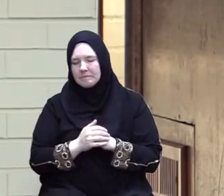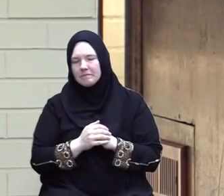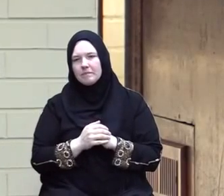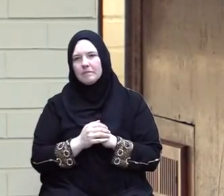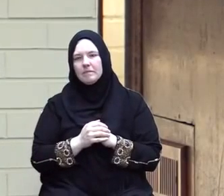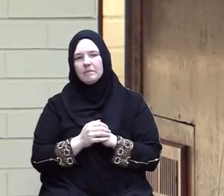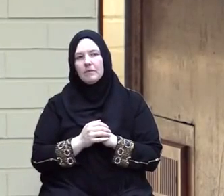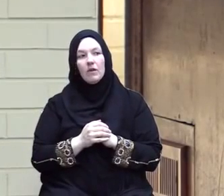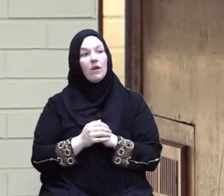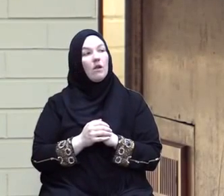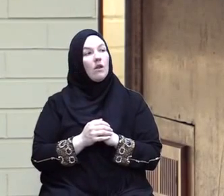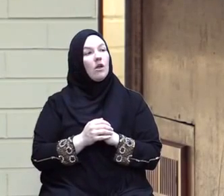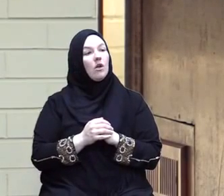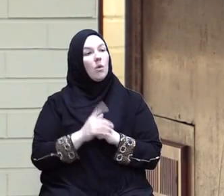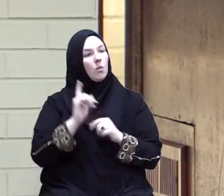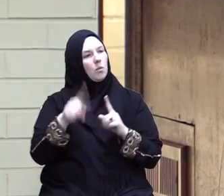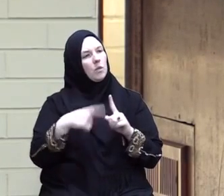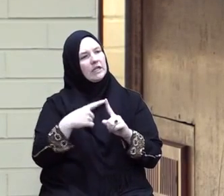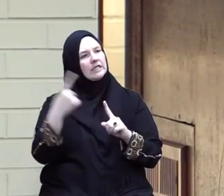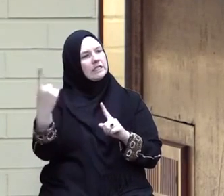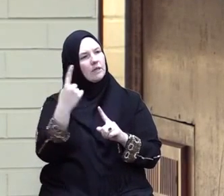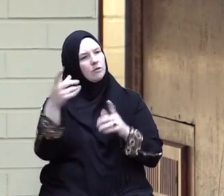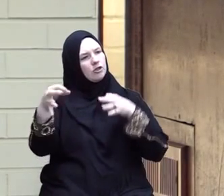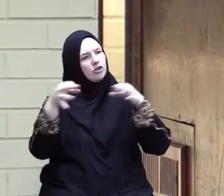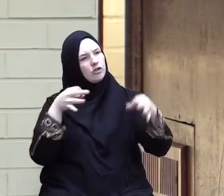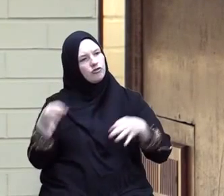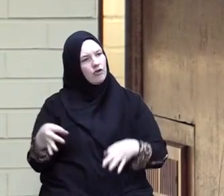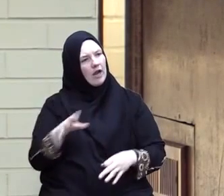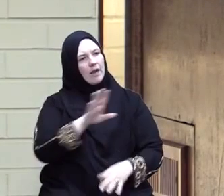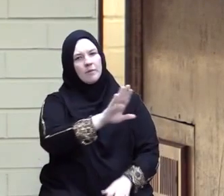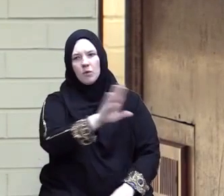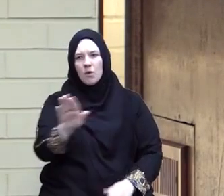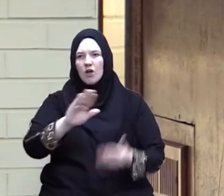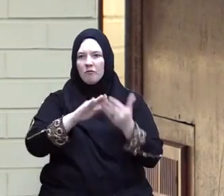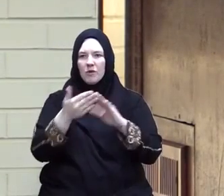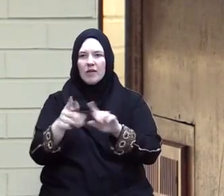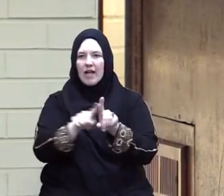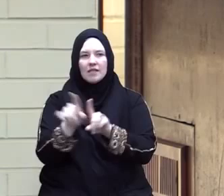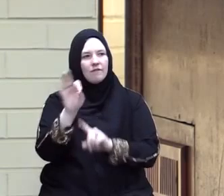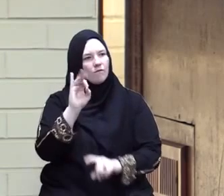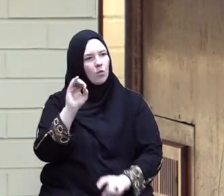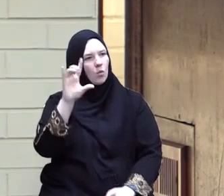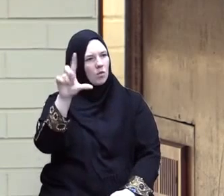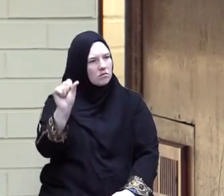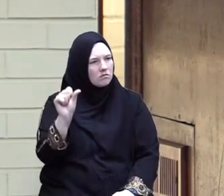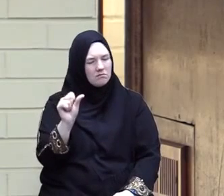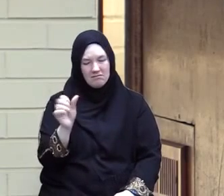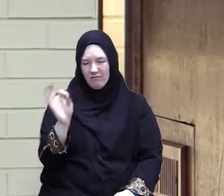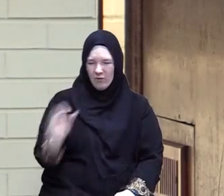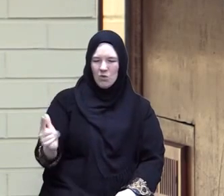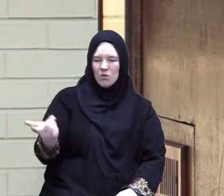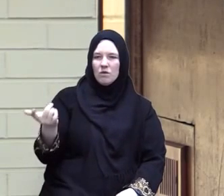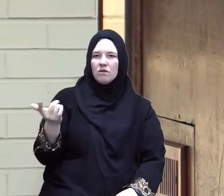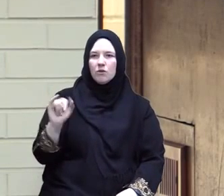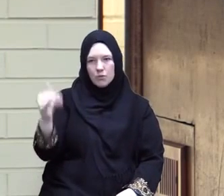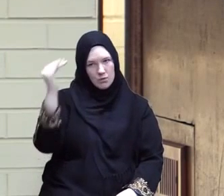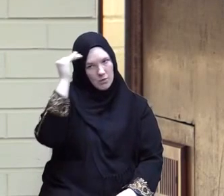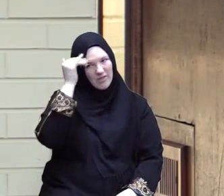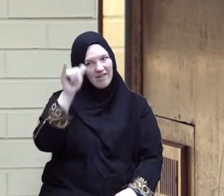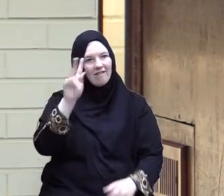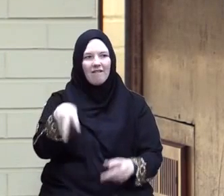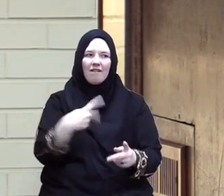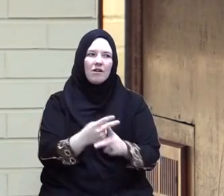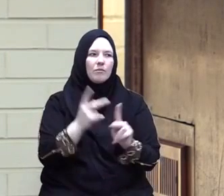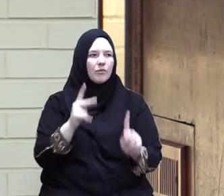You see, when somebody describes your community as fools, you know where they are heading, right? And the reason they use this description is